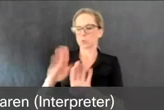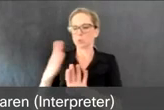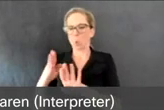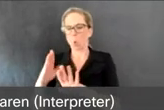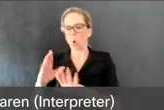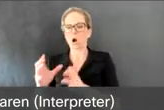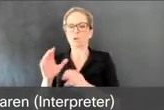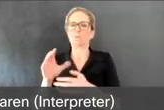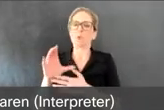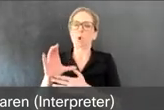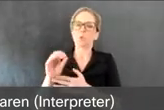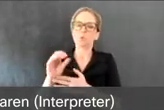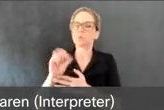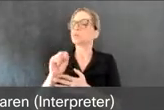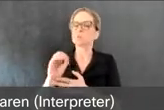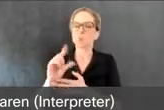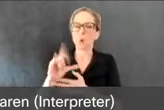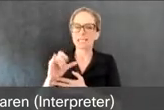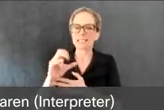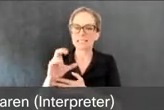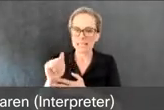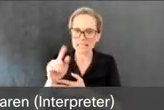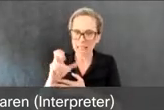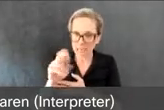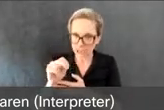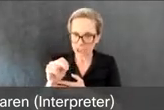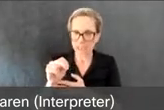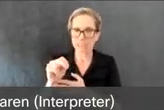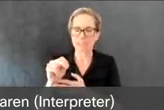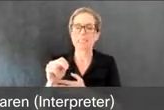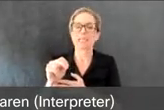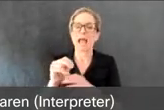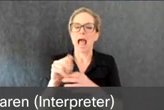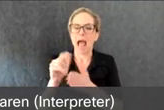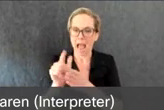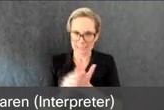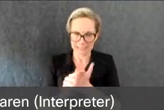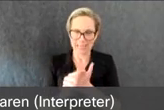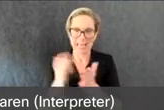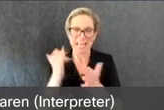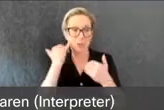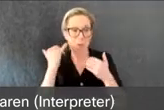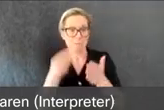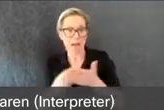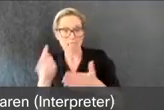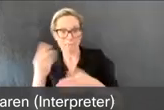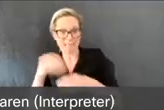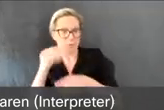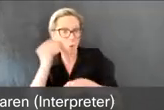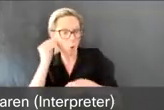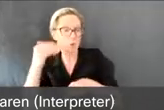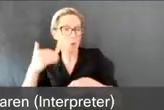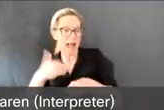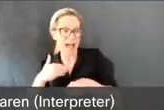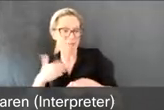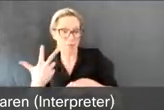buying anything in your home, you have 3 days to cancel. If it's home improvement, you have 5